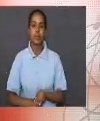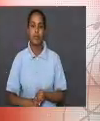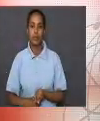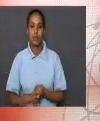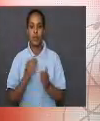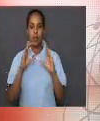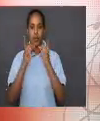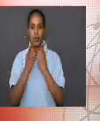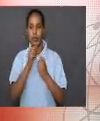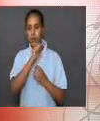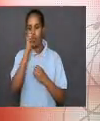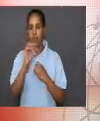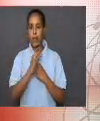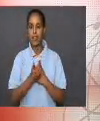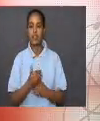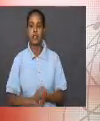at room temperature.